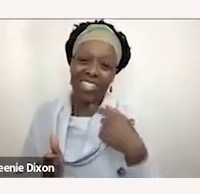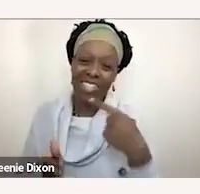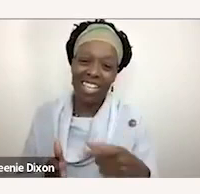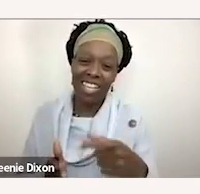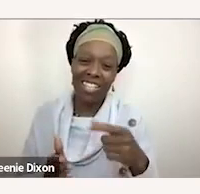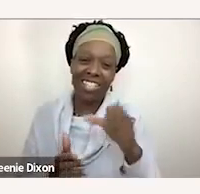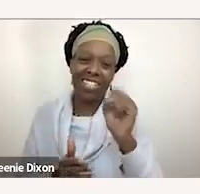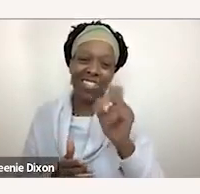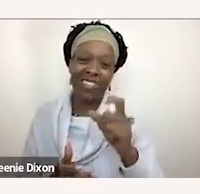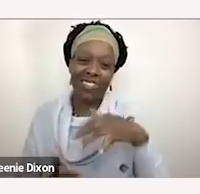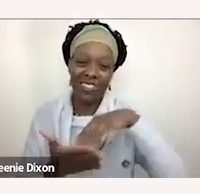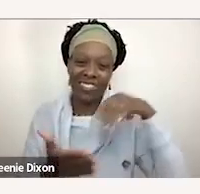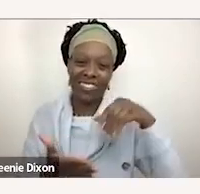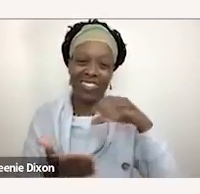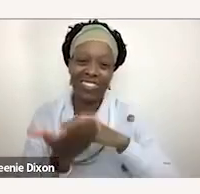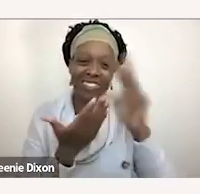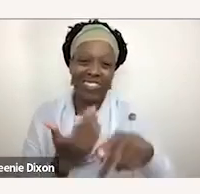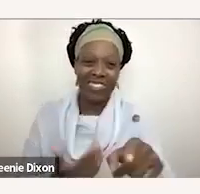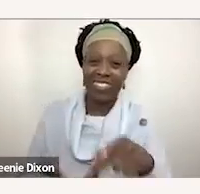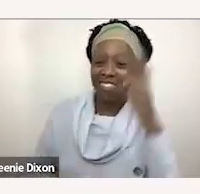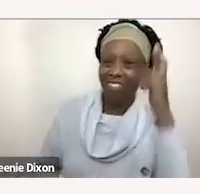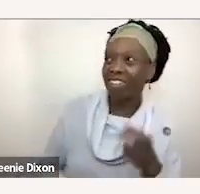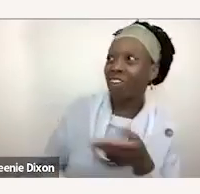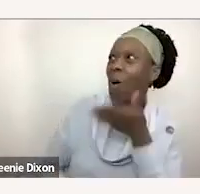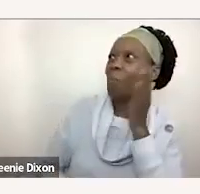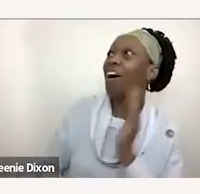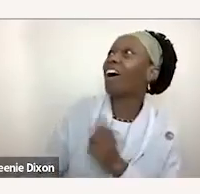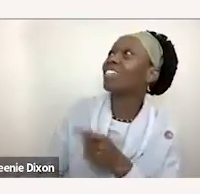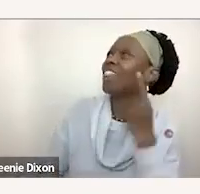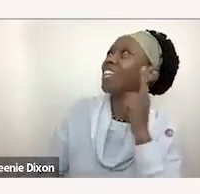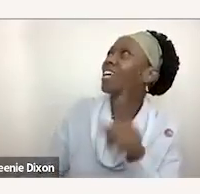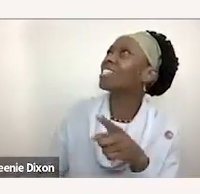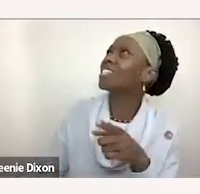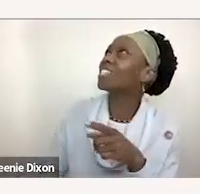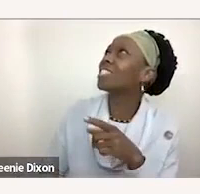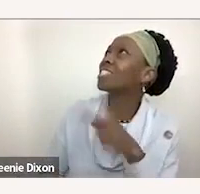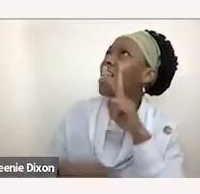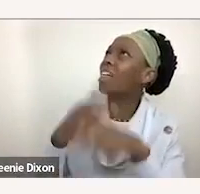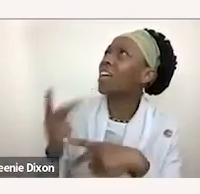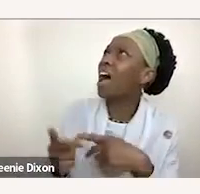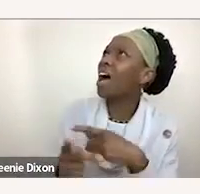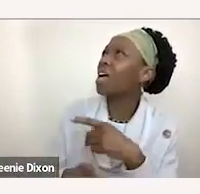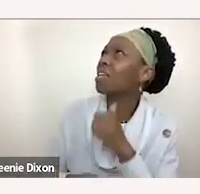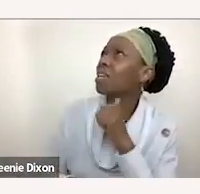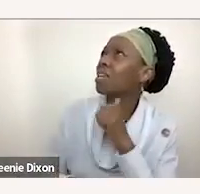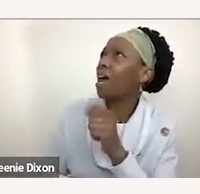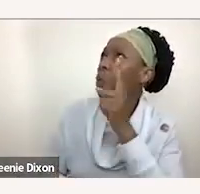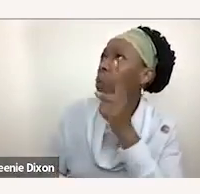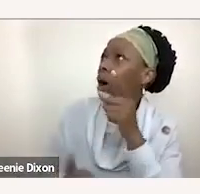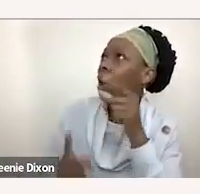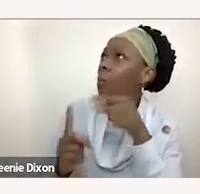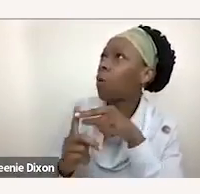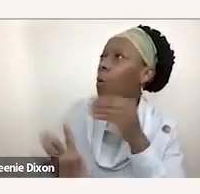studies curriculum. Oh my gosh, there you go. That was version, I don't even want to say 1.0. That was like version pre 1.0.